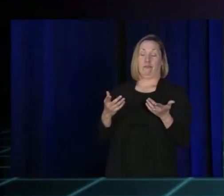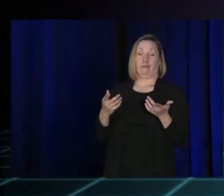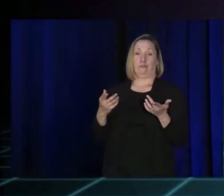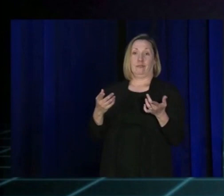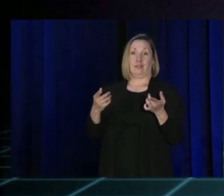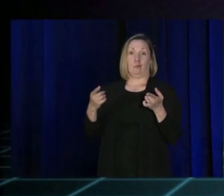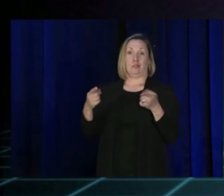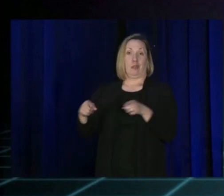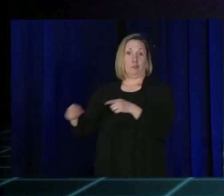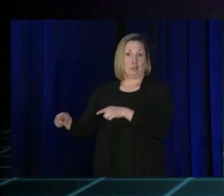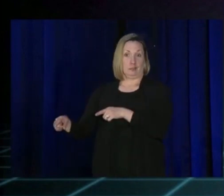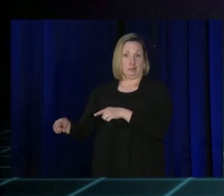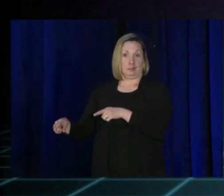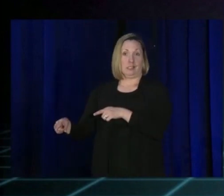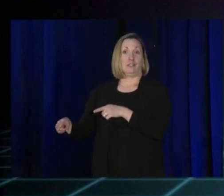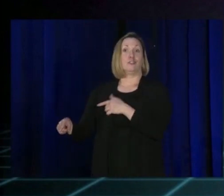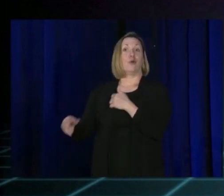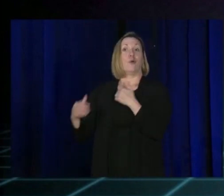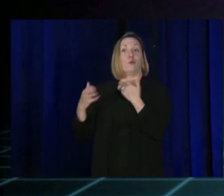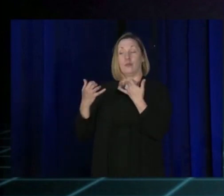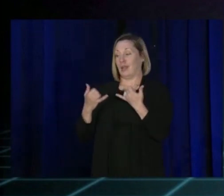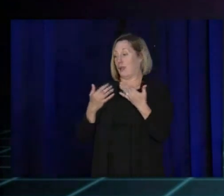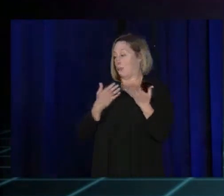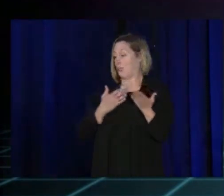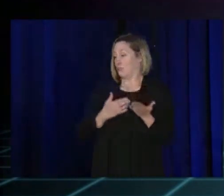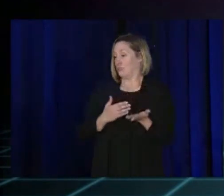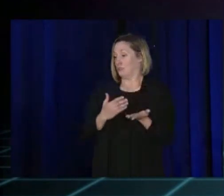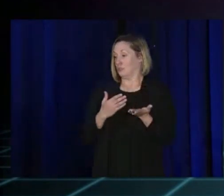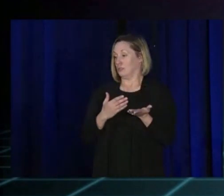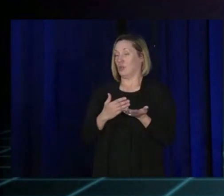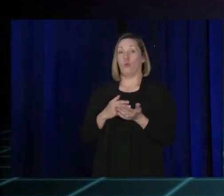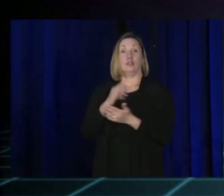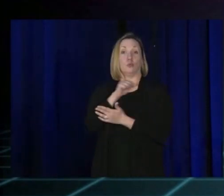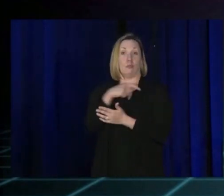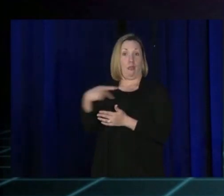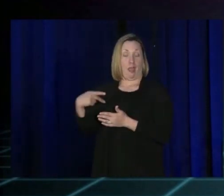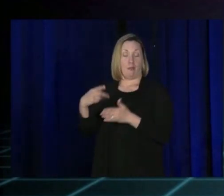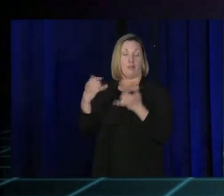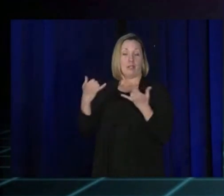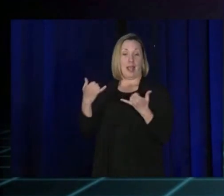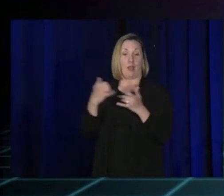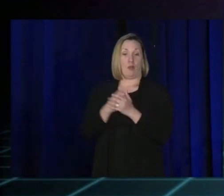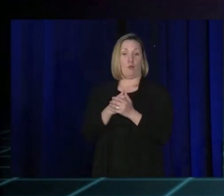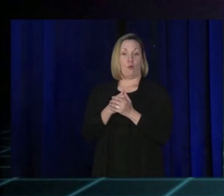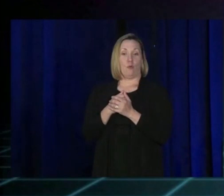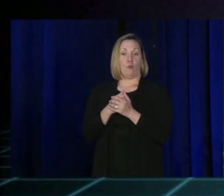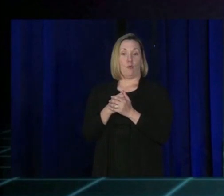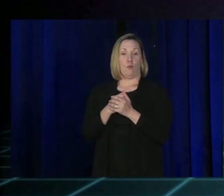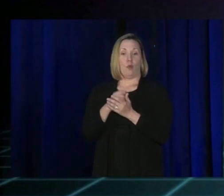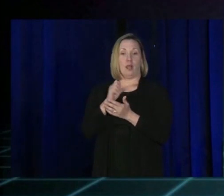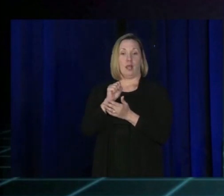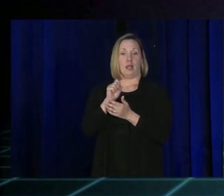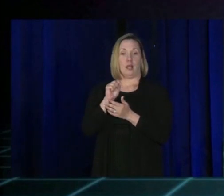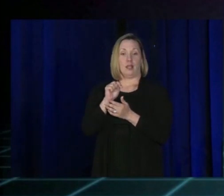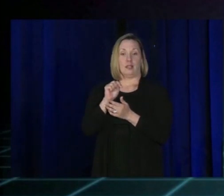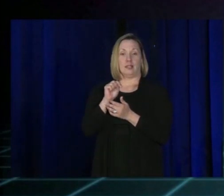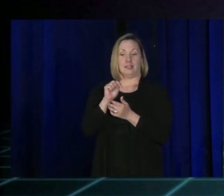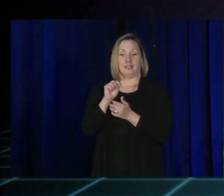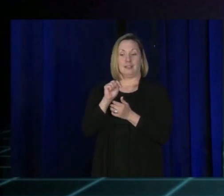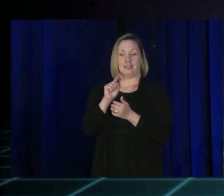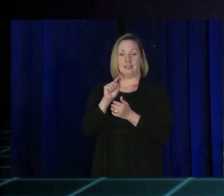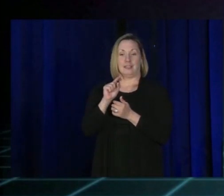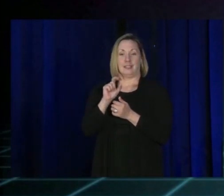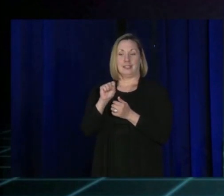So let's go into the app now and look at static site generation. So bam, it loaded